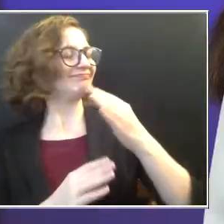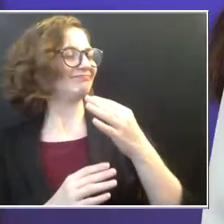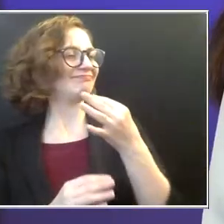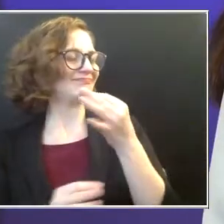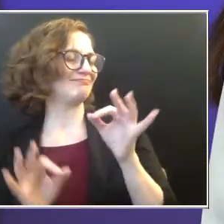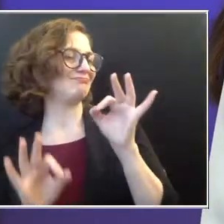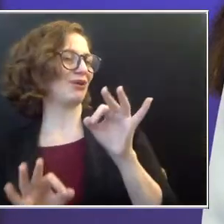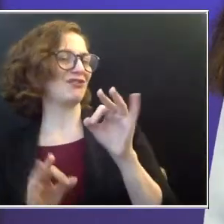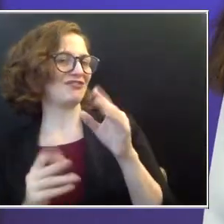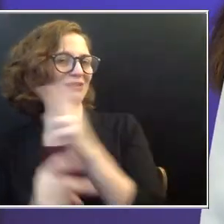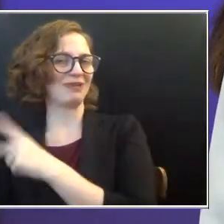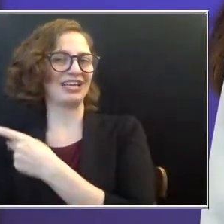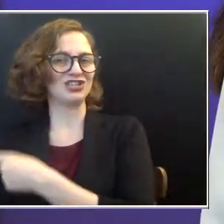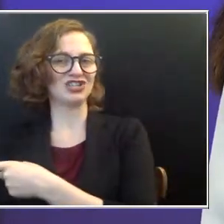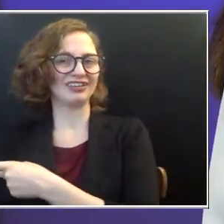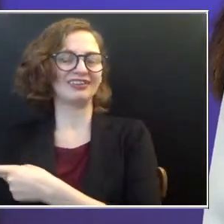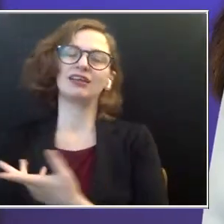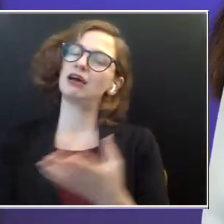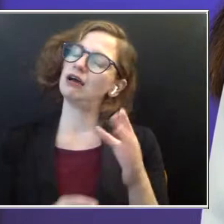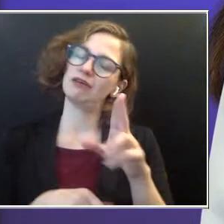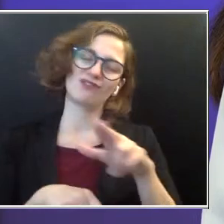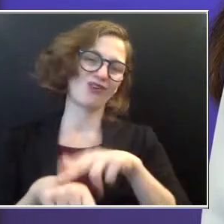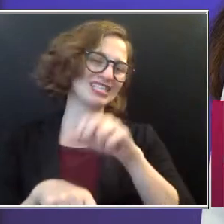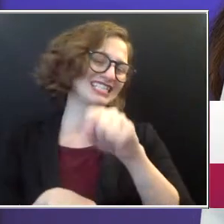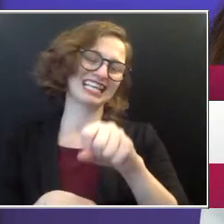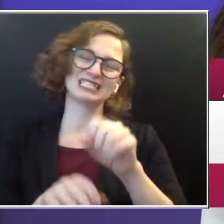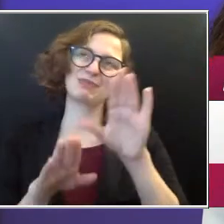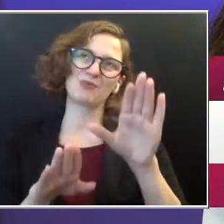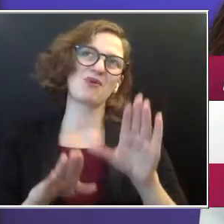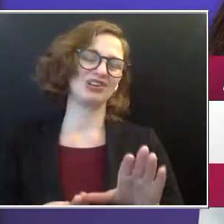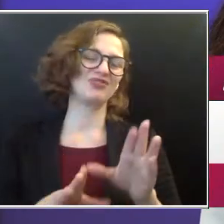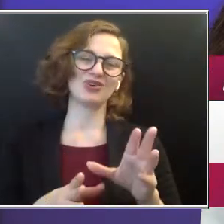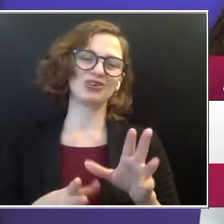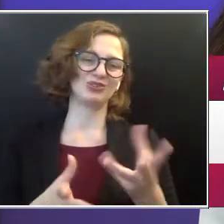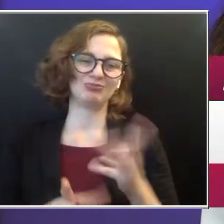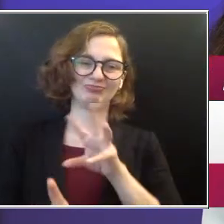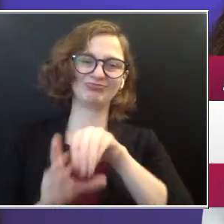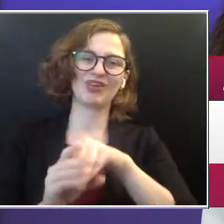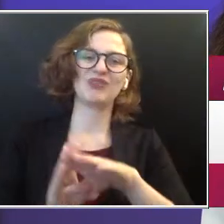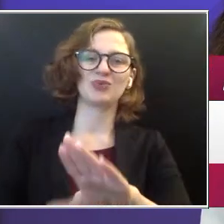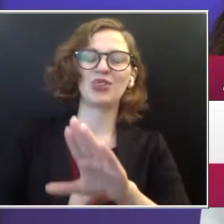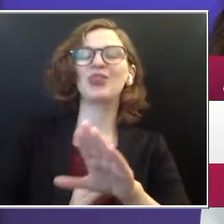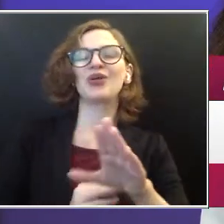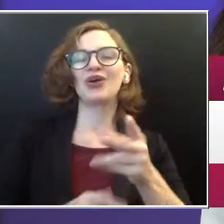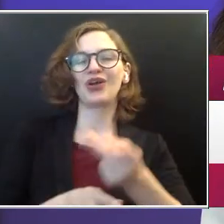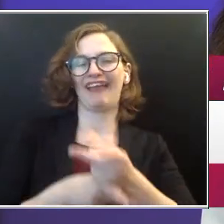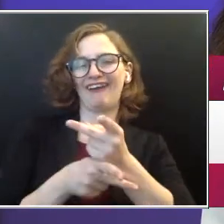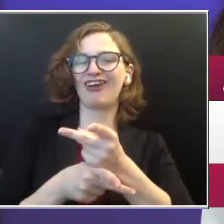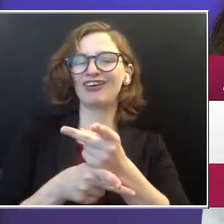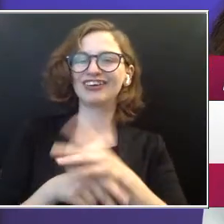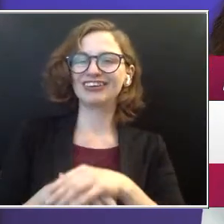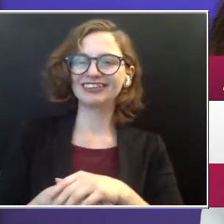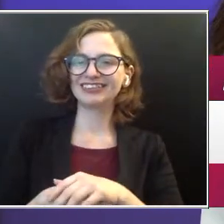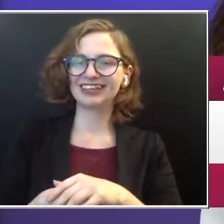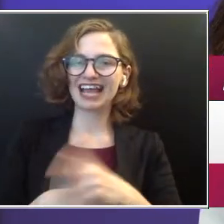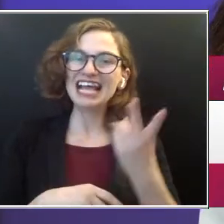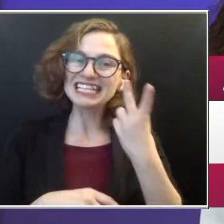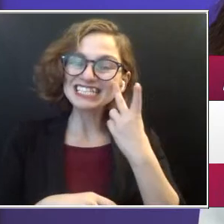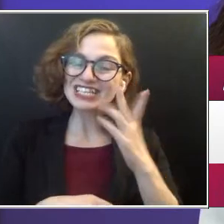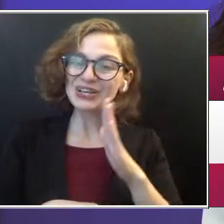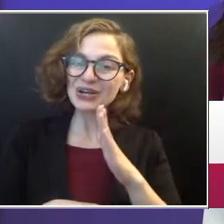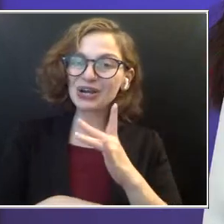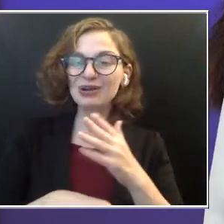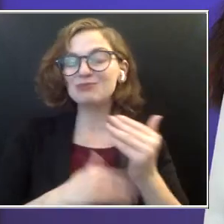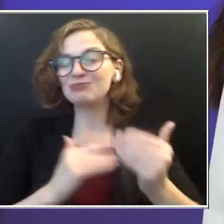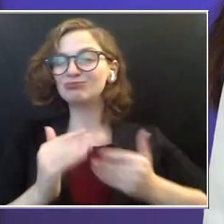so delightful to be involved in her care and see the progression of her health issues, but also see the progression of her life and